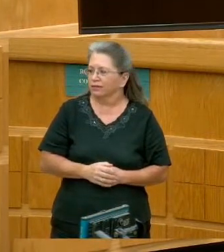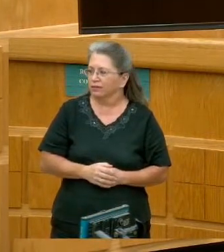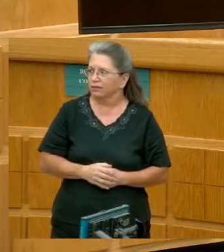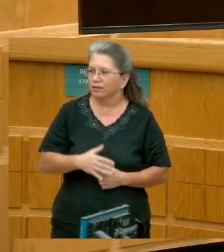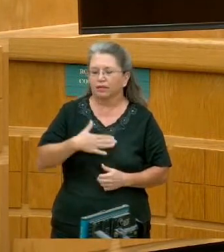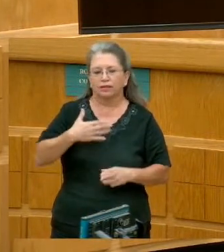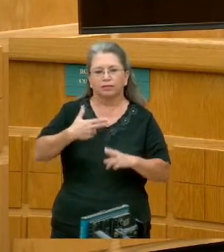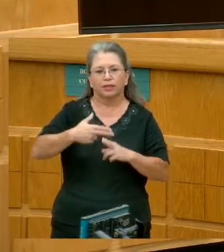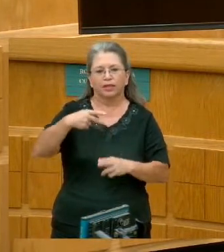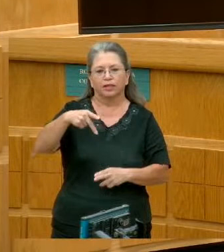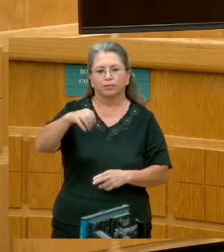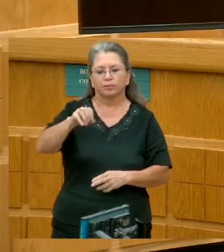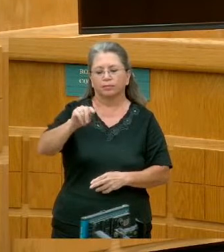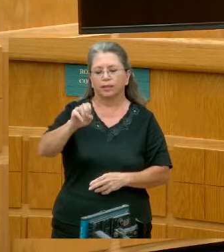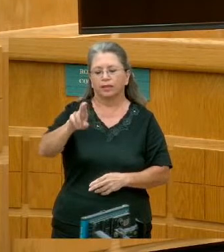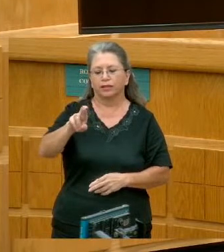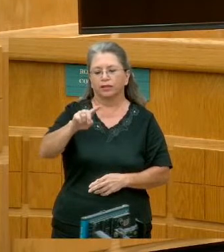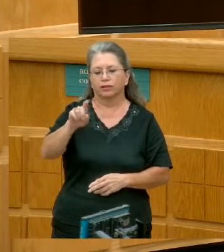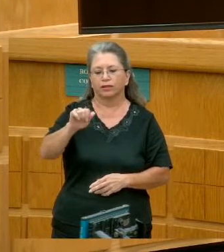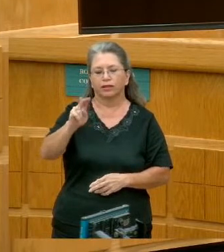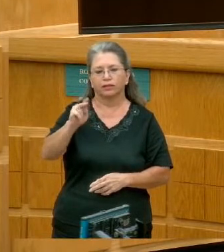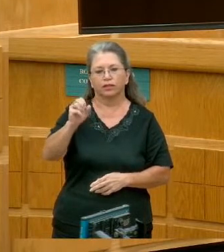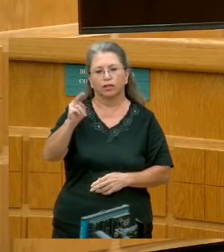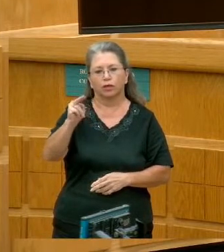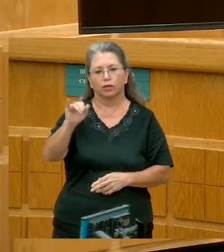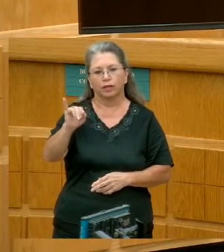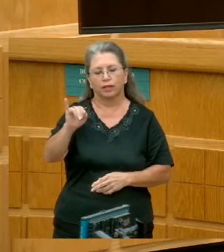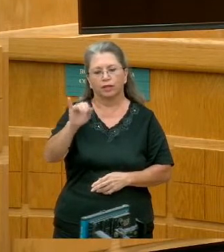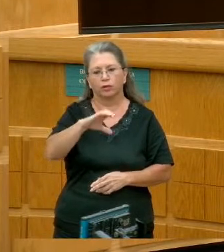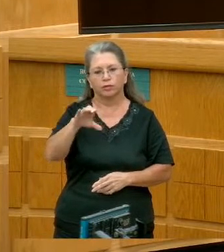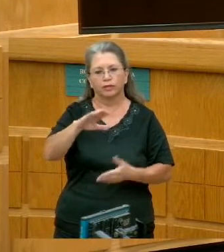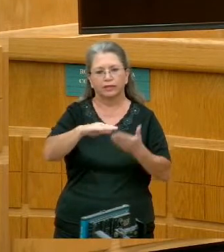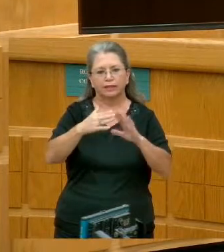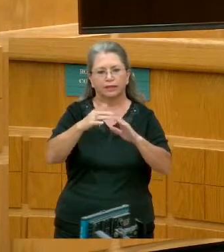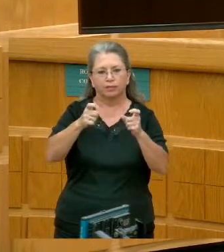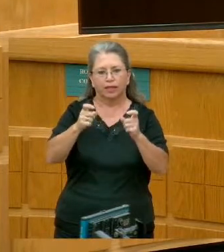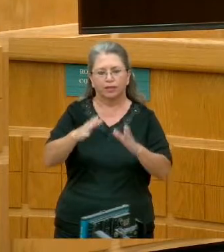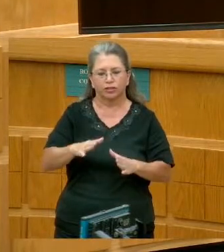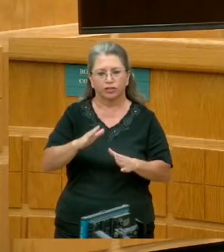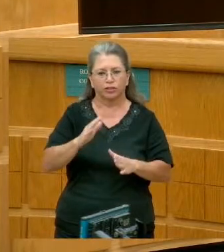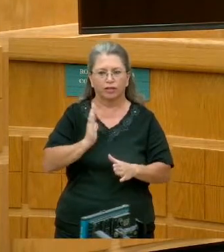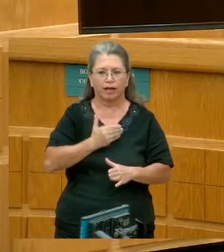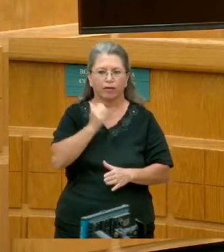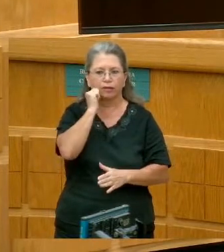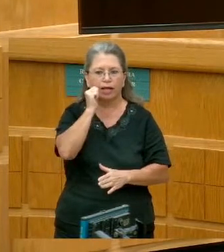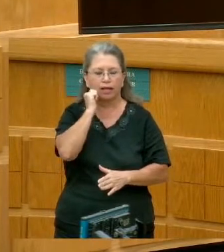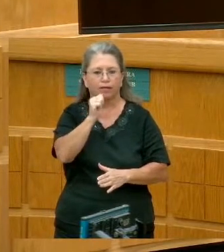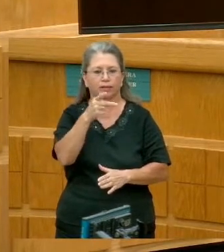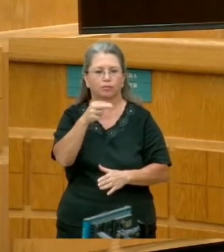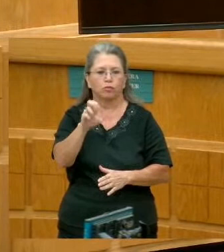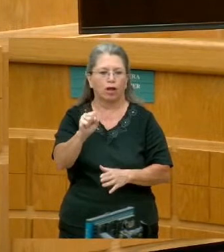My name is Peter Zanoni. I'm Corpus Christi City Manager, and this is our daily press briefing on COVID-19.